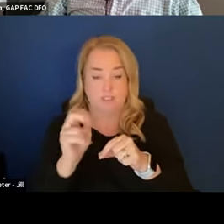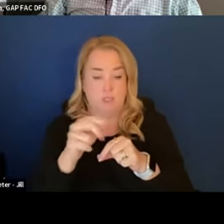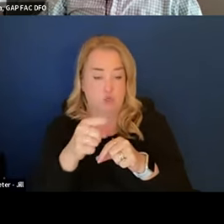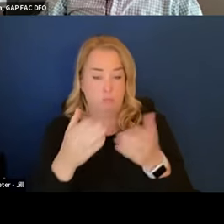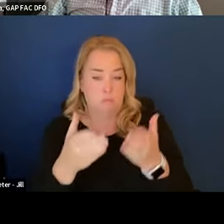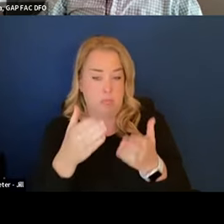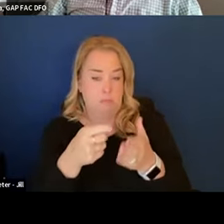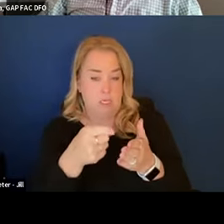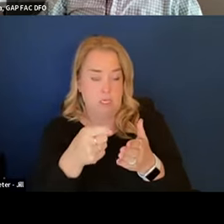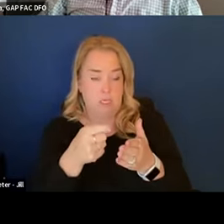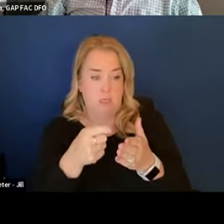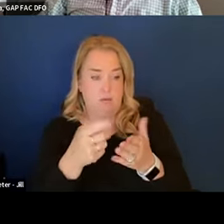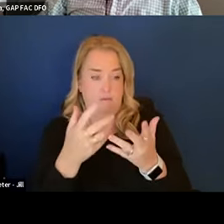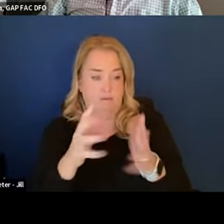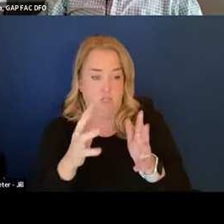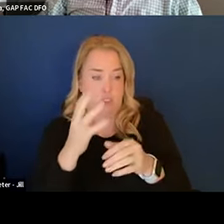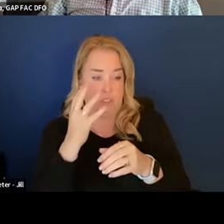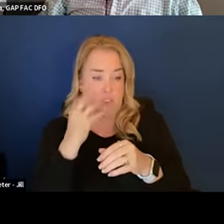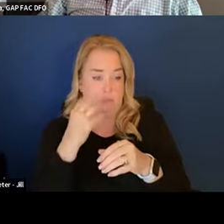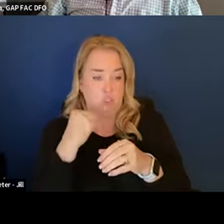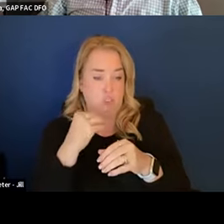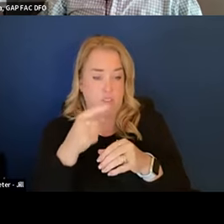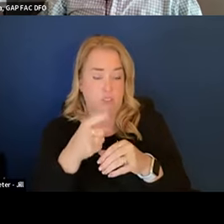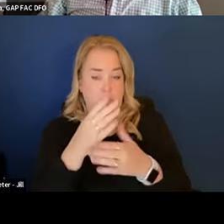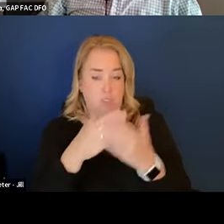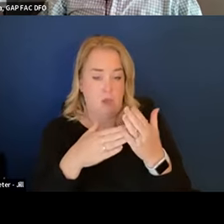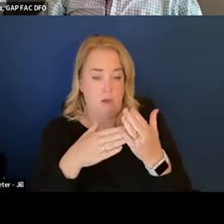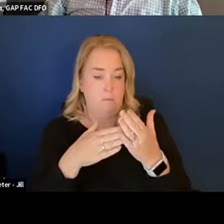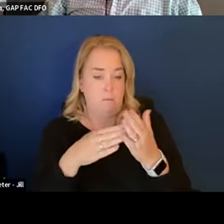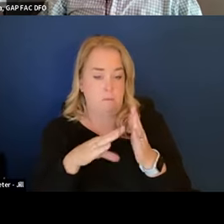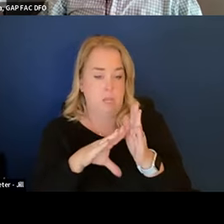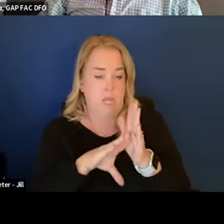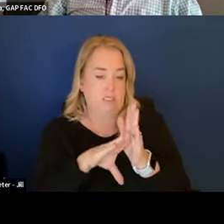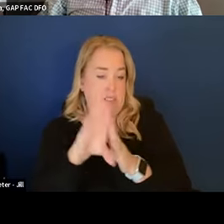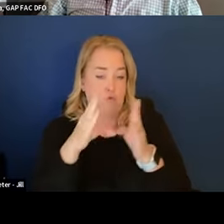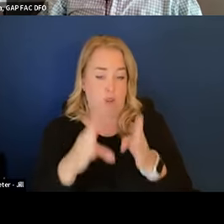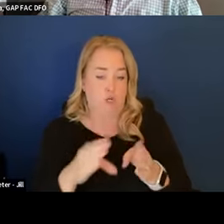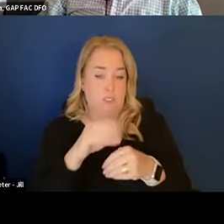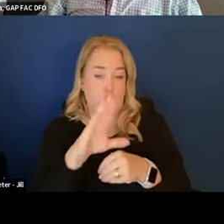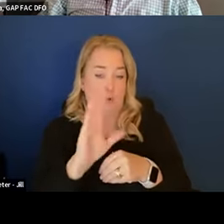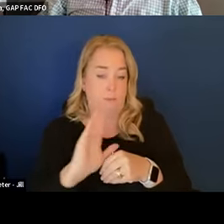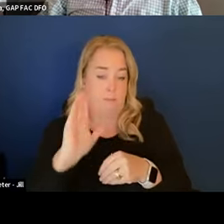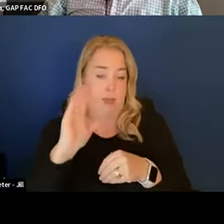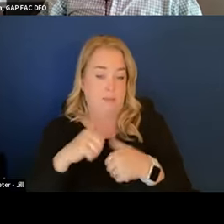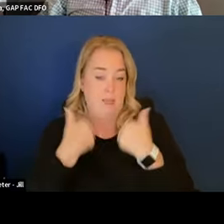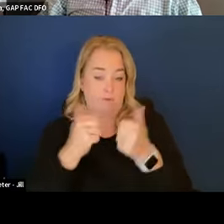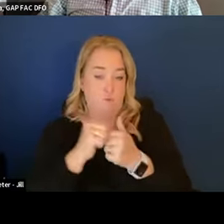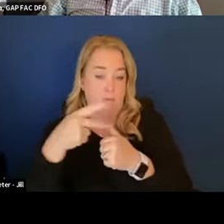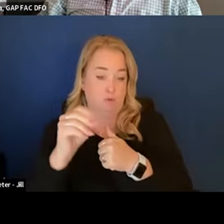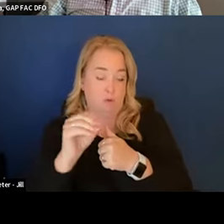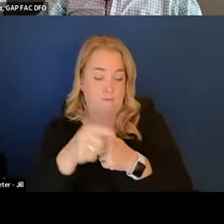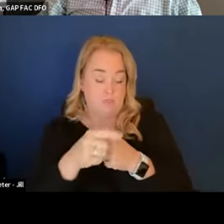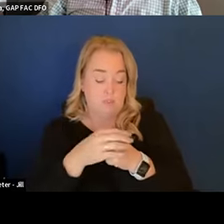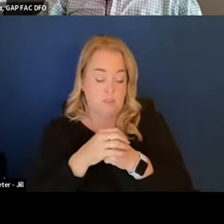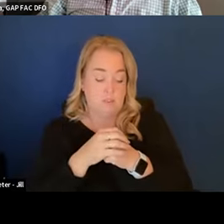have encountered or worked with some of these, some of the accelerators in your past life at the post office. And